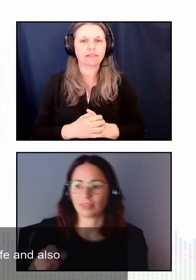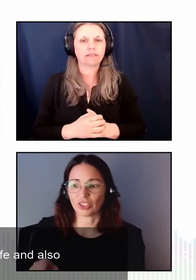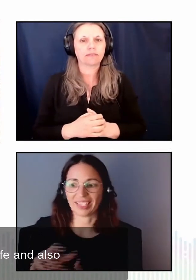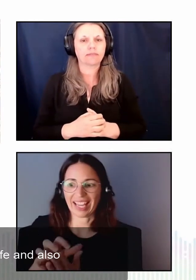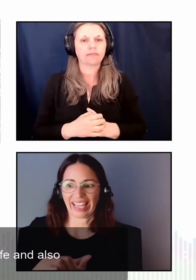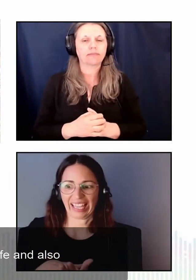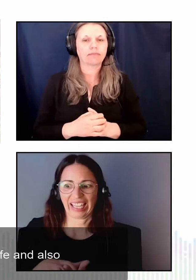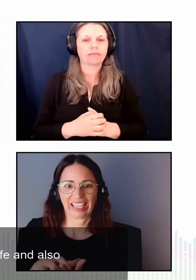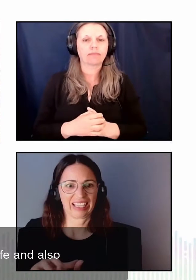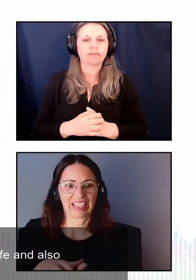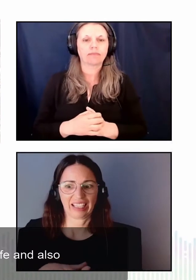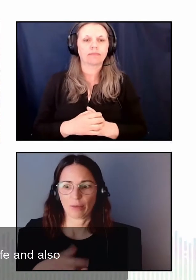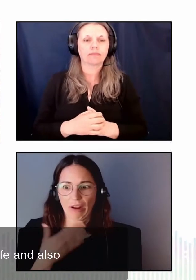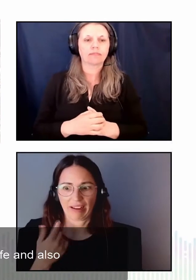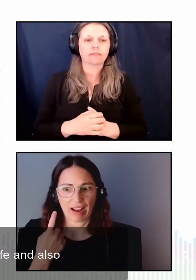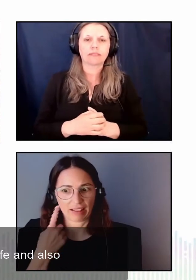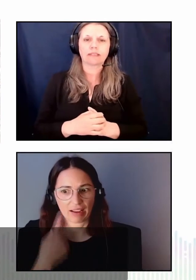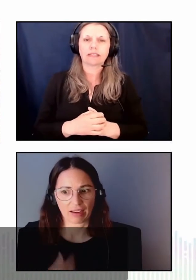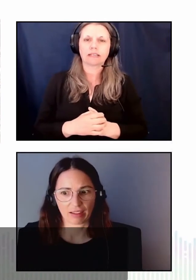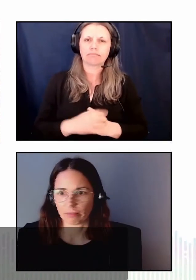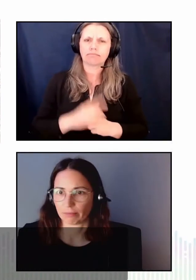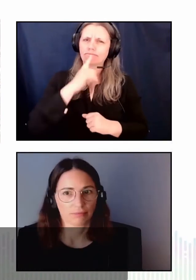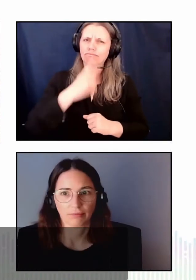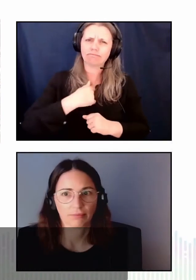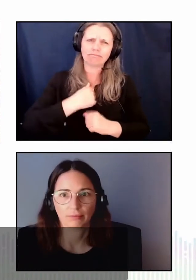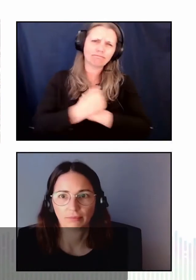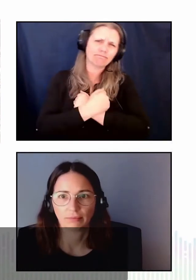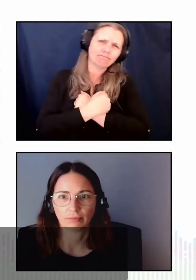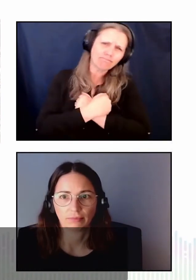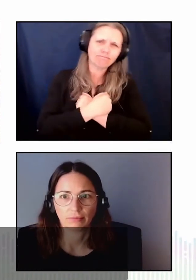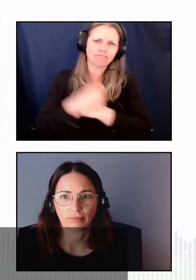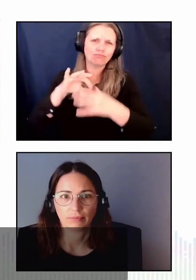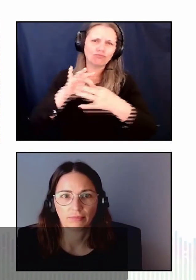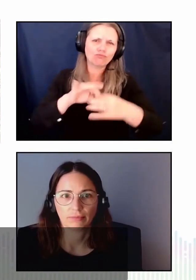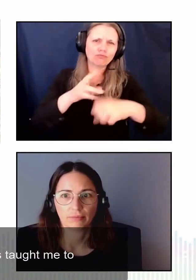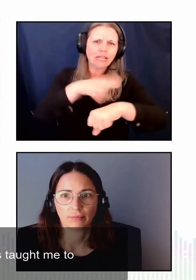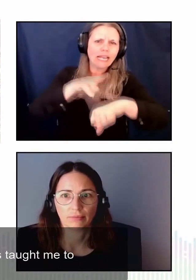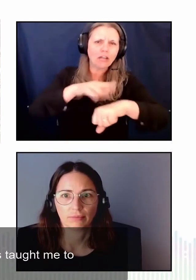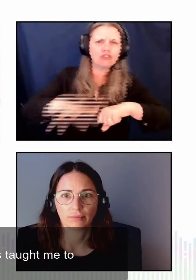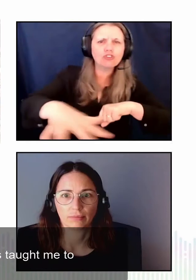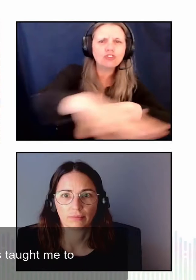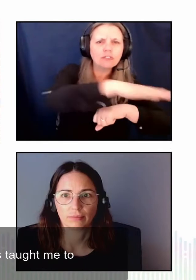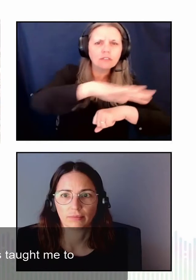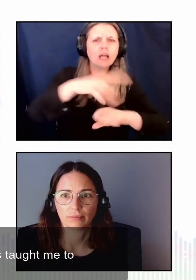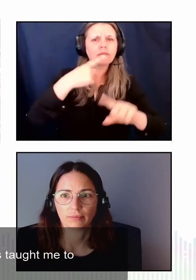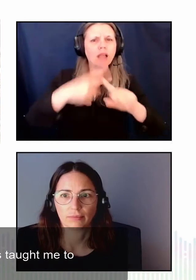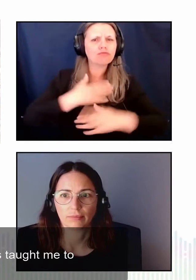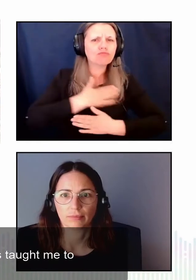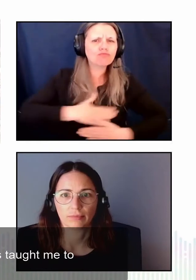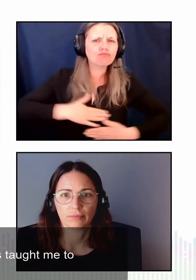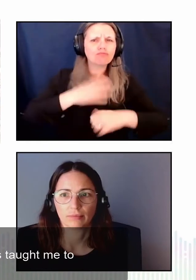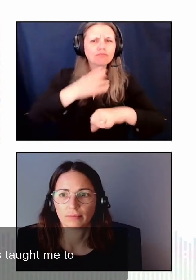I acquired a taste for country life and also a taste for country food. It's a part of